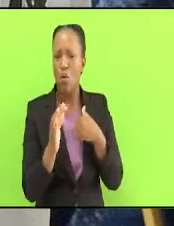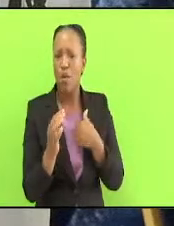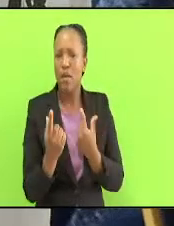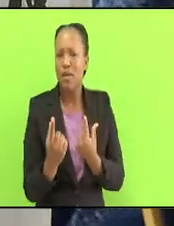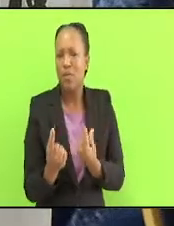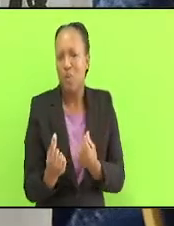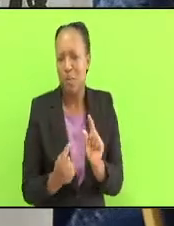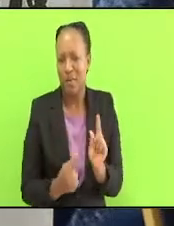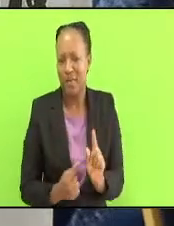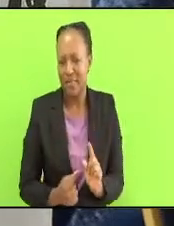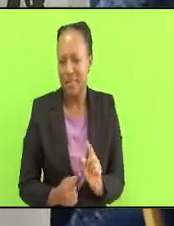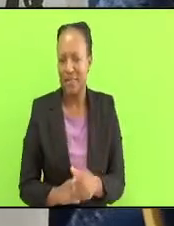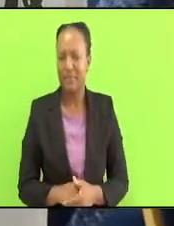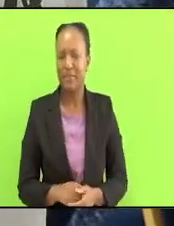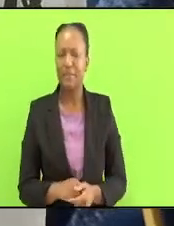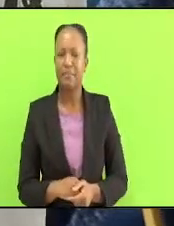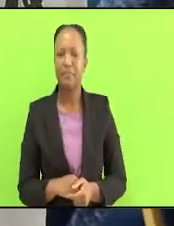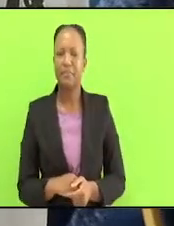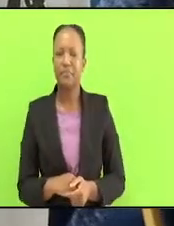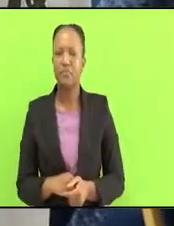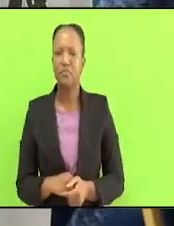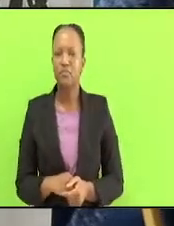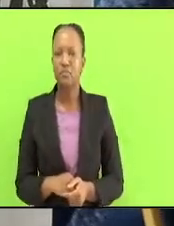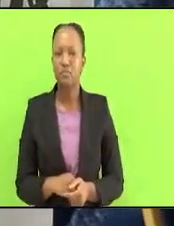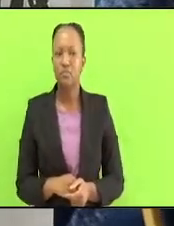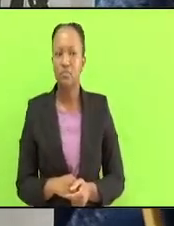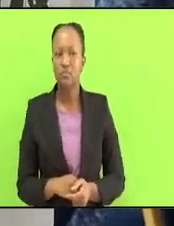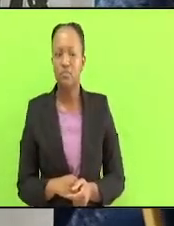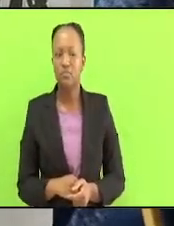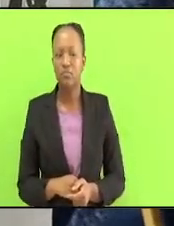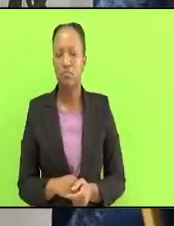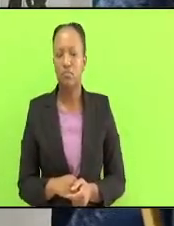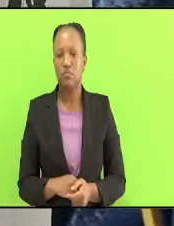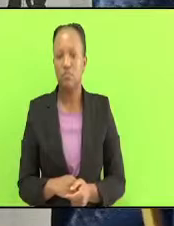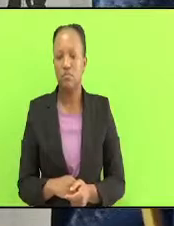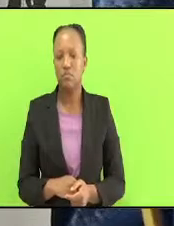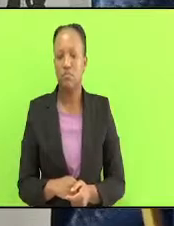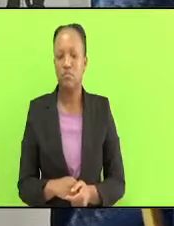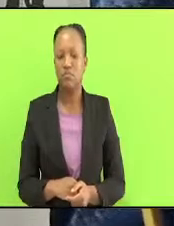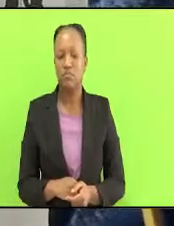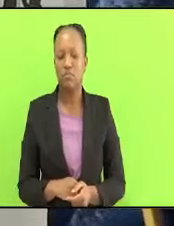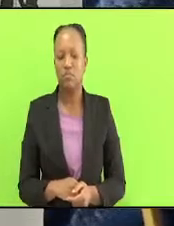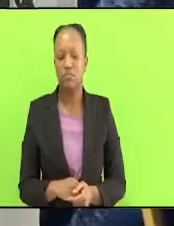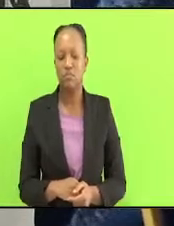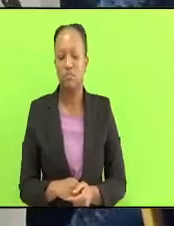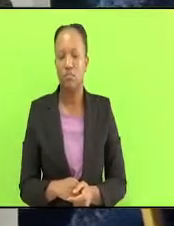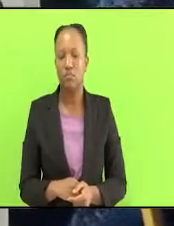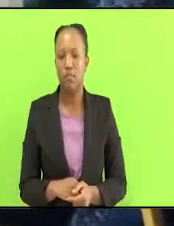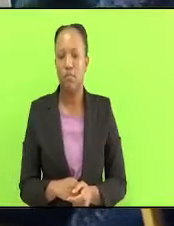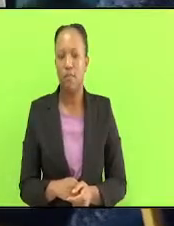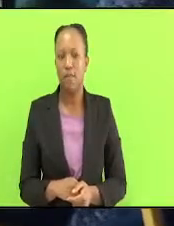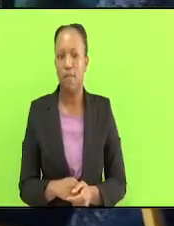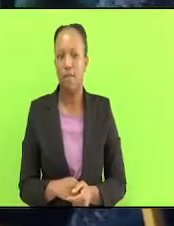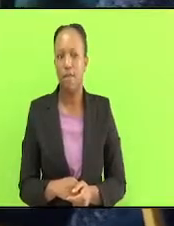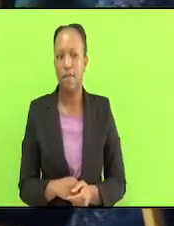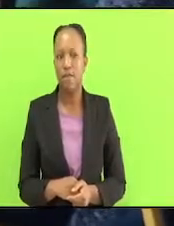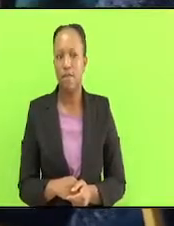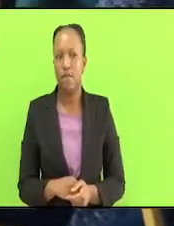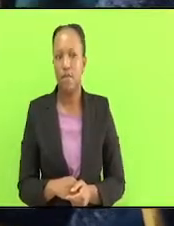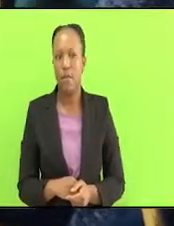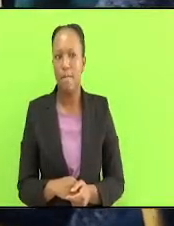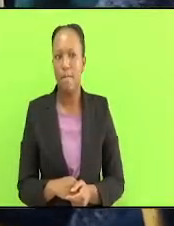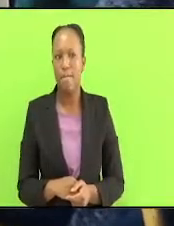know what should really happen in our town, which is so dirty, when we have the